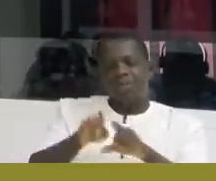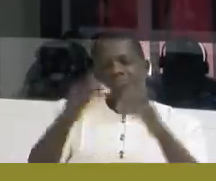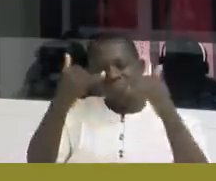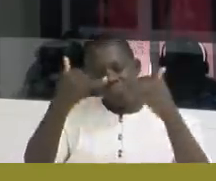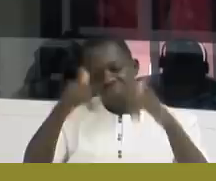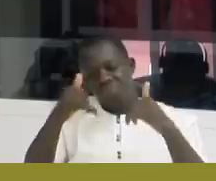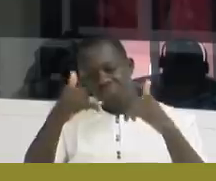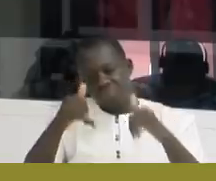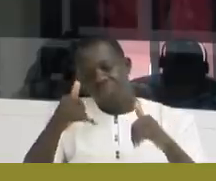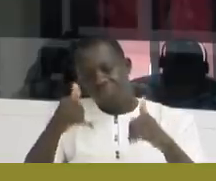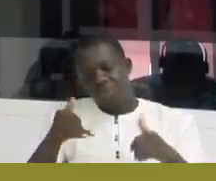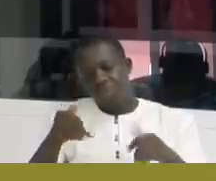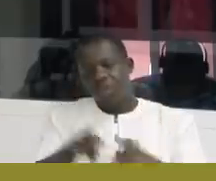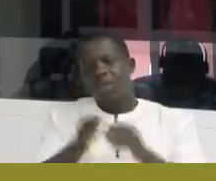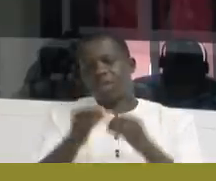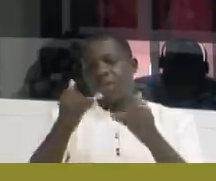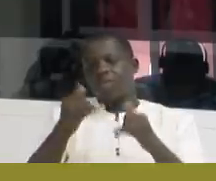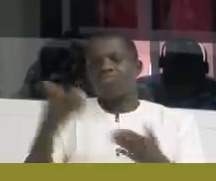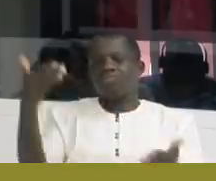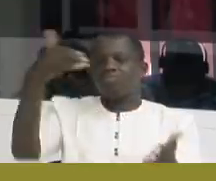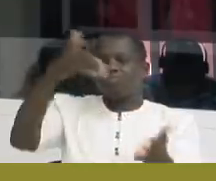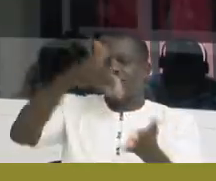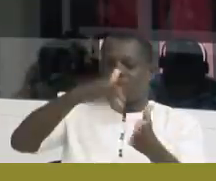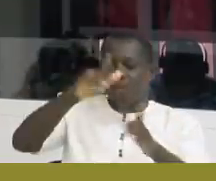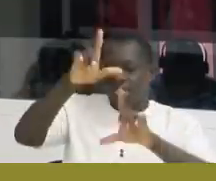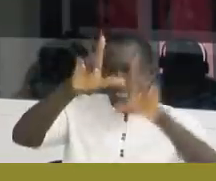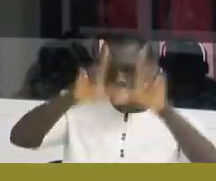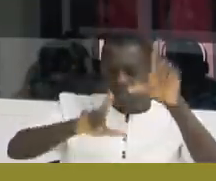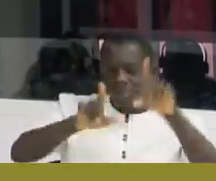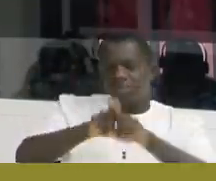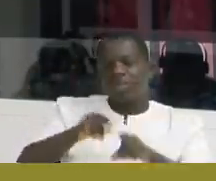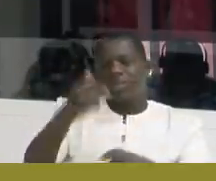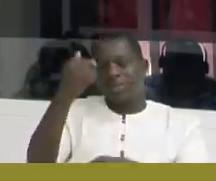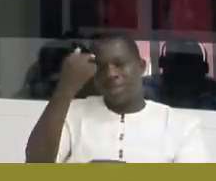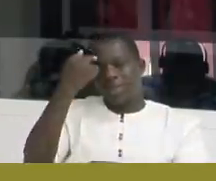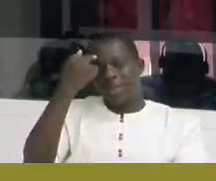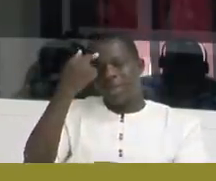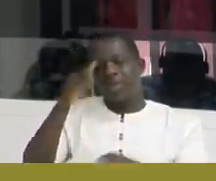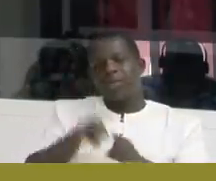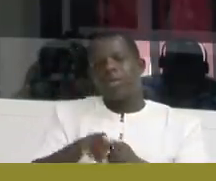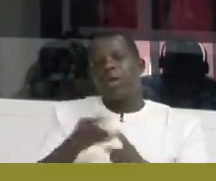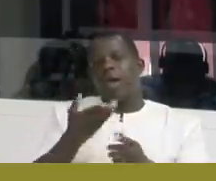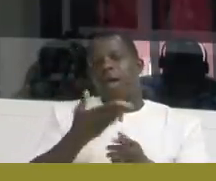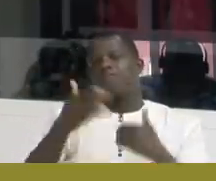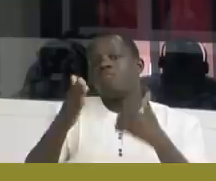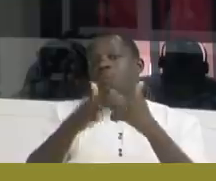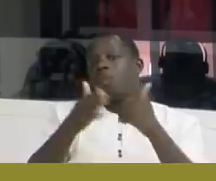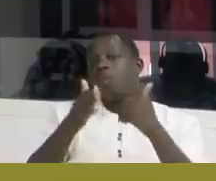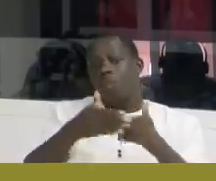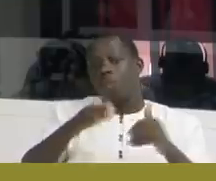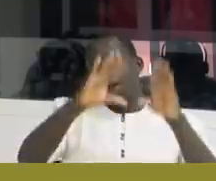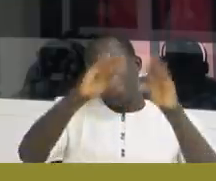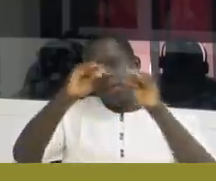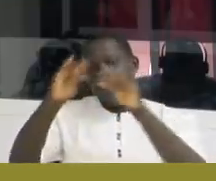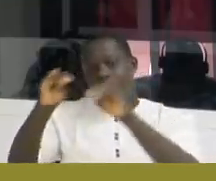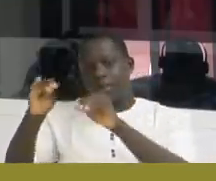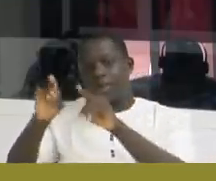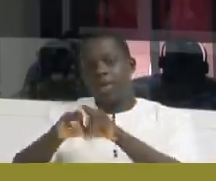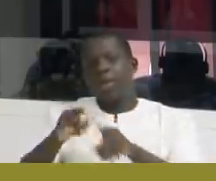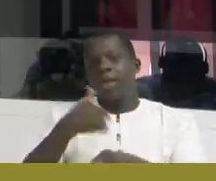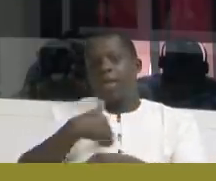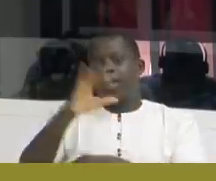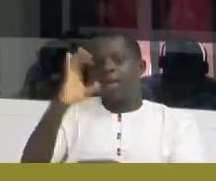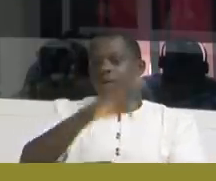an extent where it culminated. I would not say culminated because there were several events. I